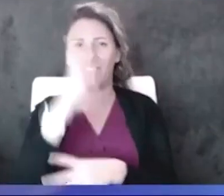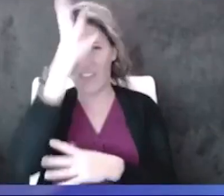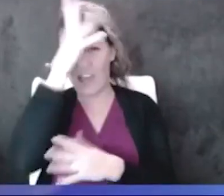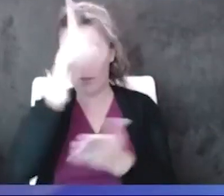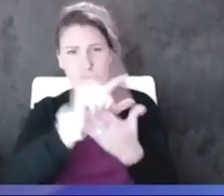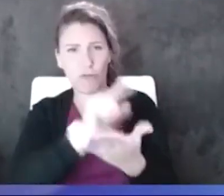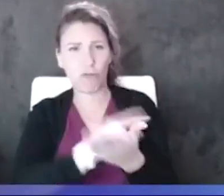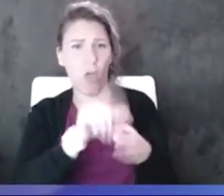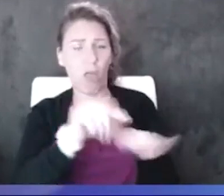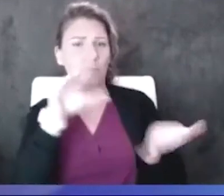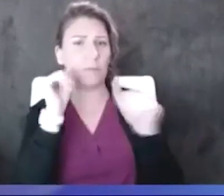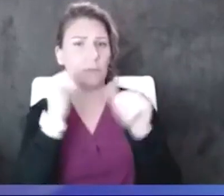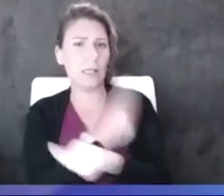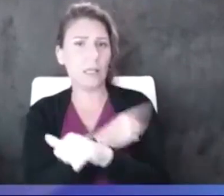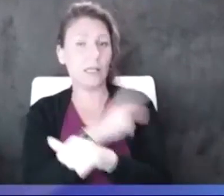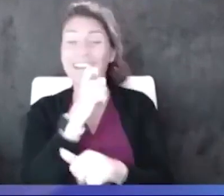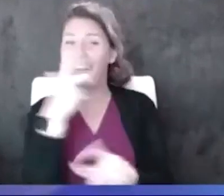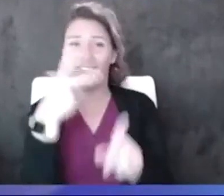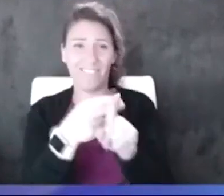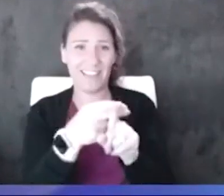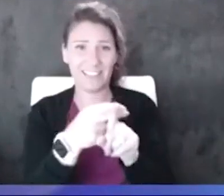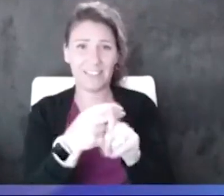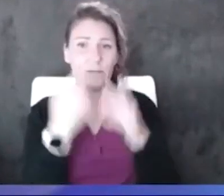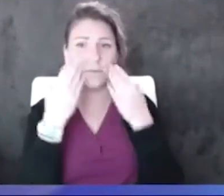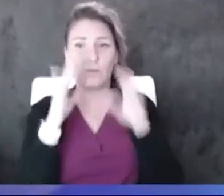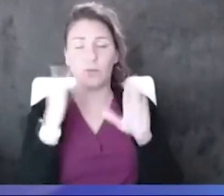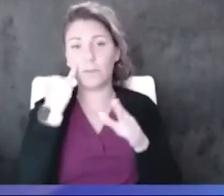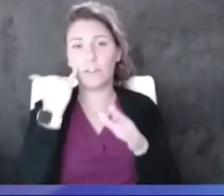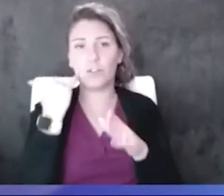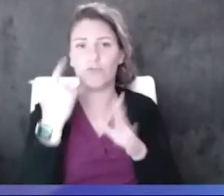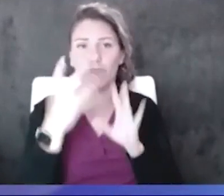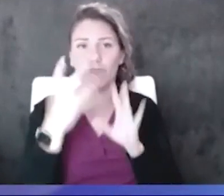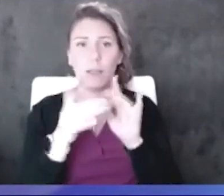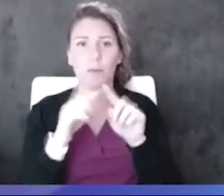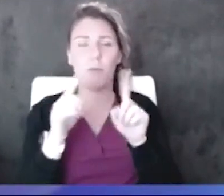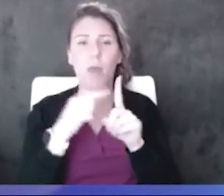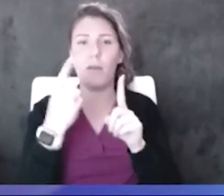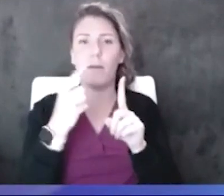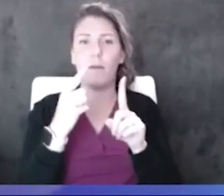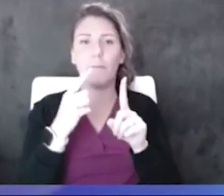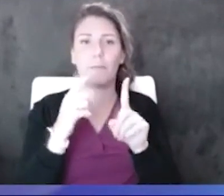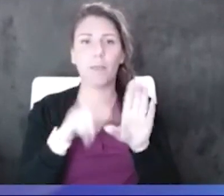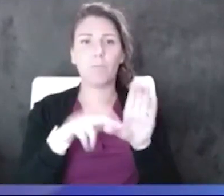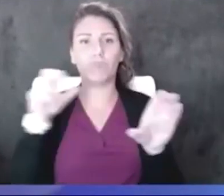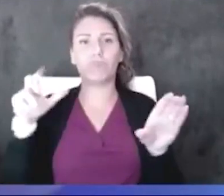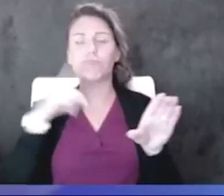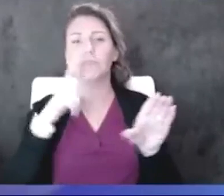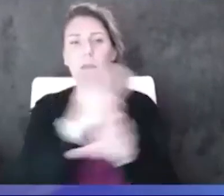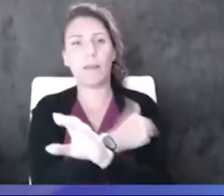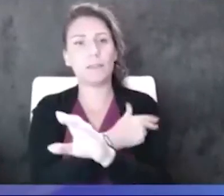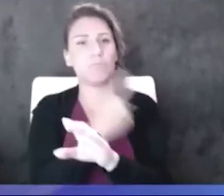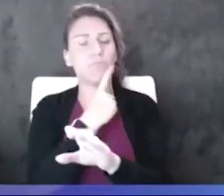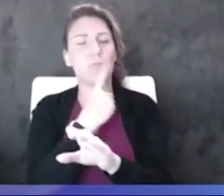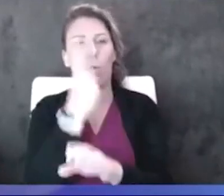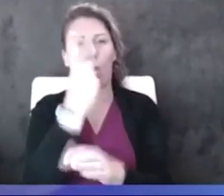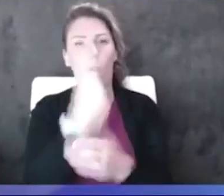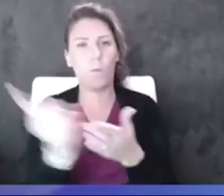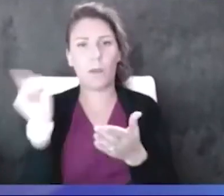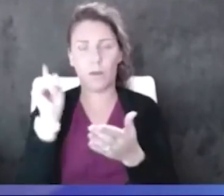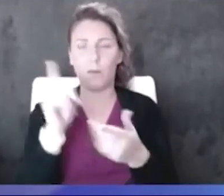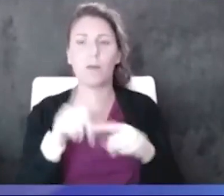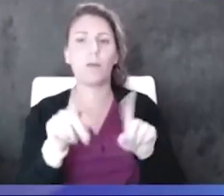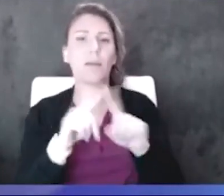not vaccinated. I don't know if that has anything to do with it, but got out a week ago, Tuesday, but still tired. So when does it